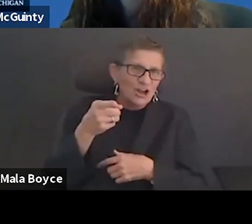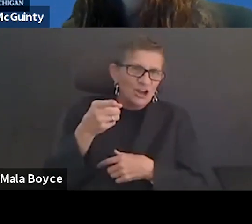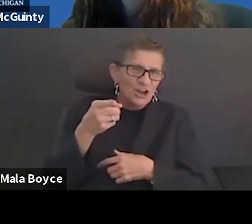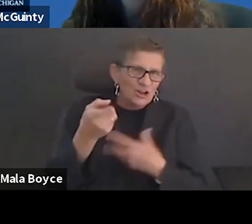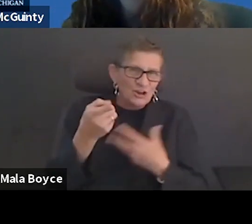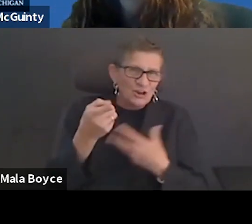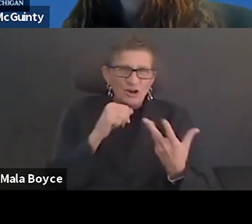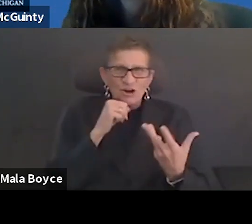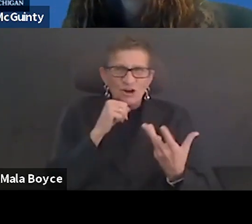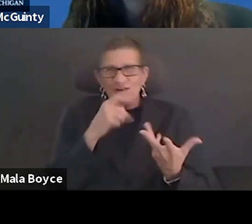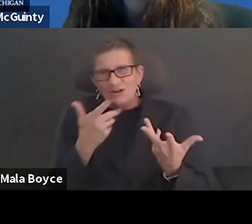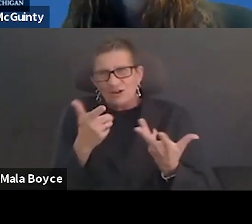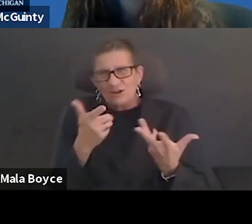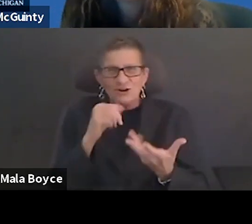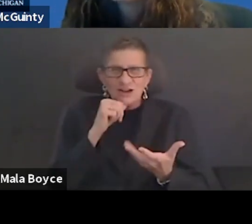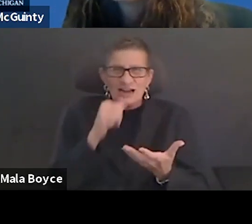this